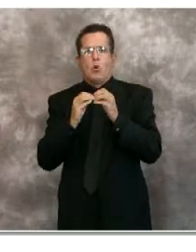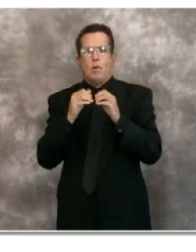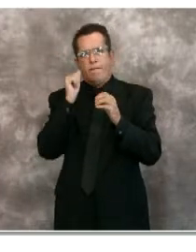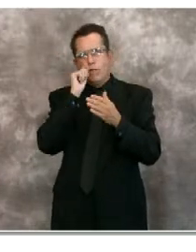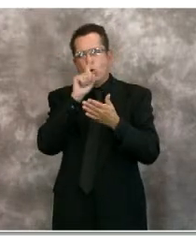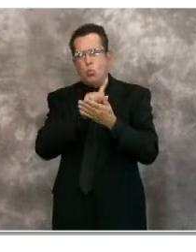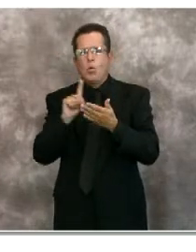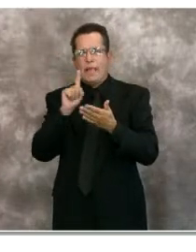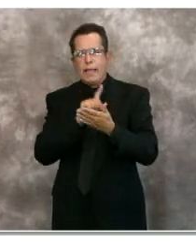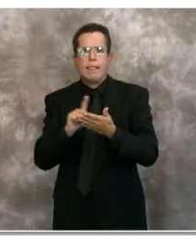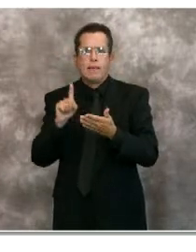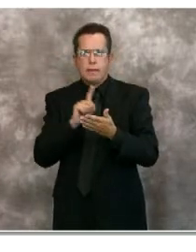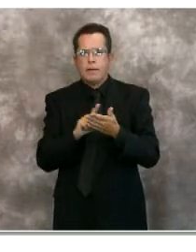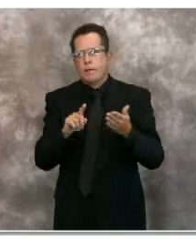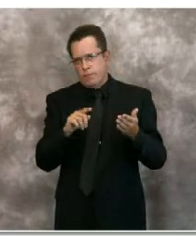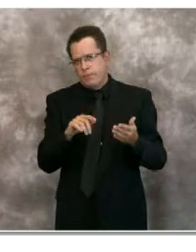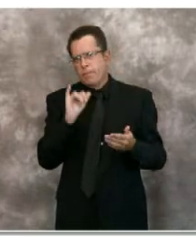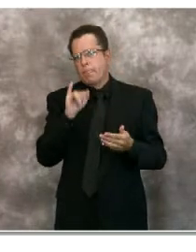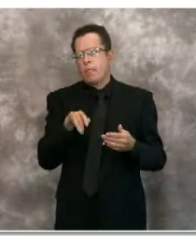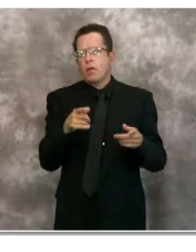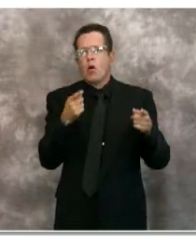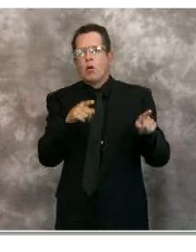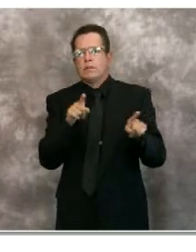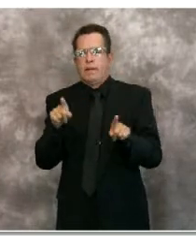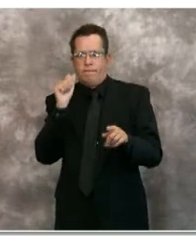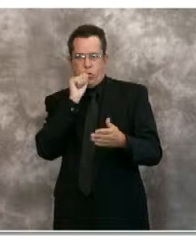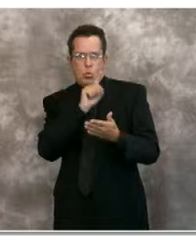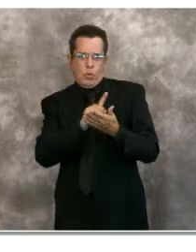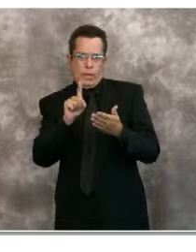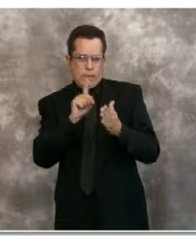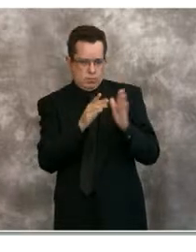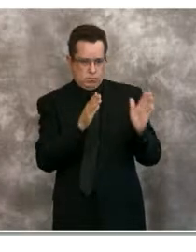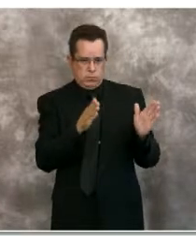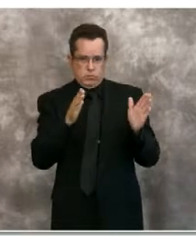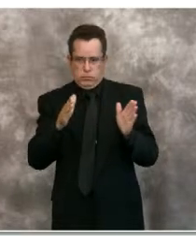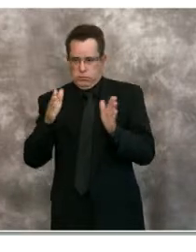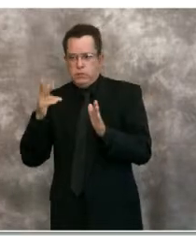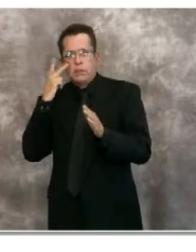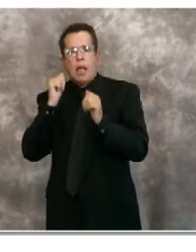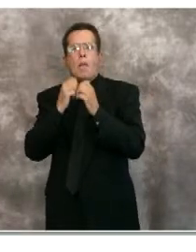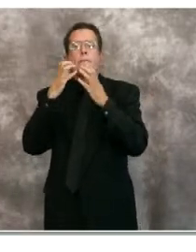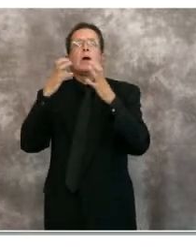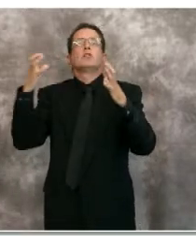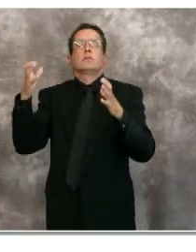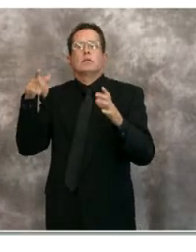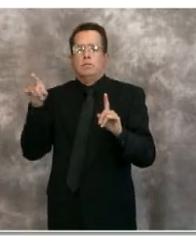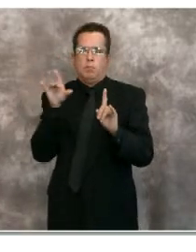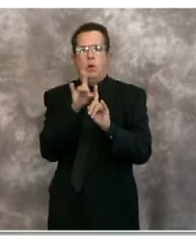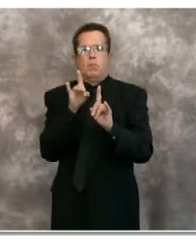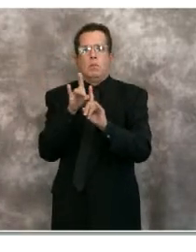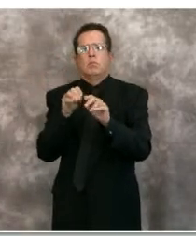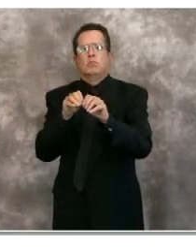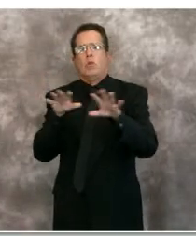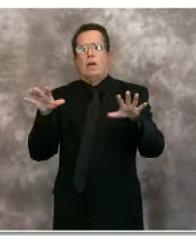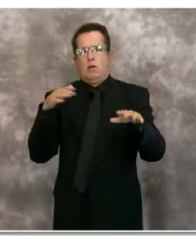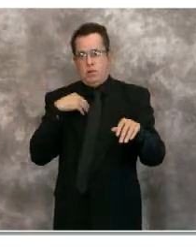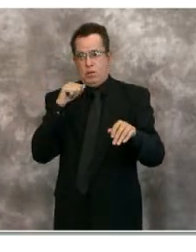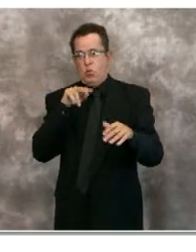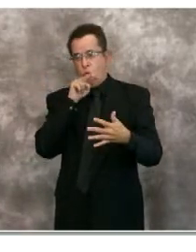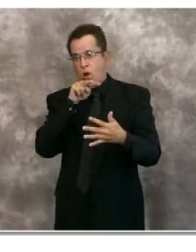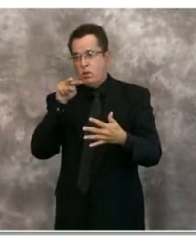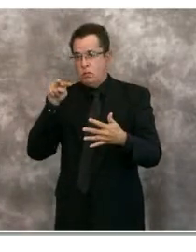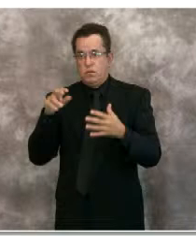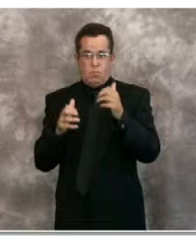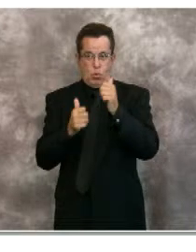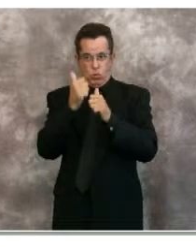weekly cases by onset of illness. And as we can see, most